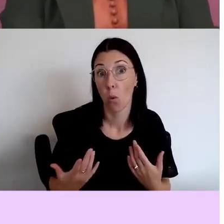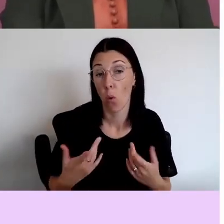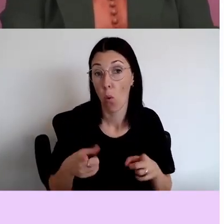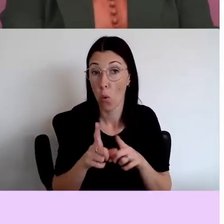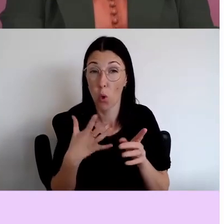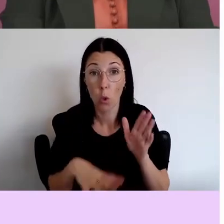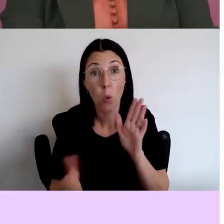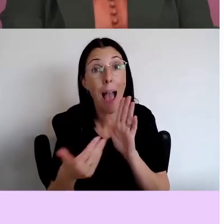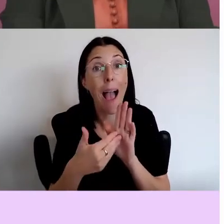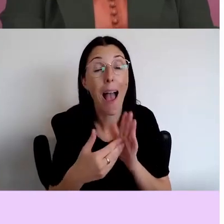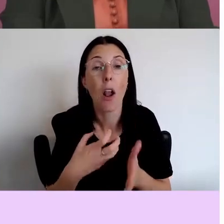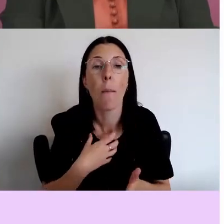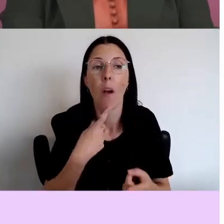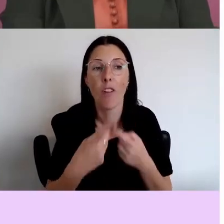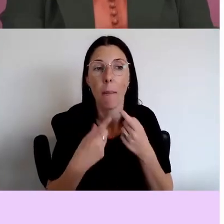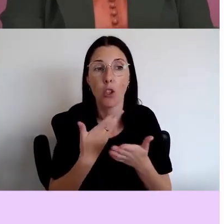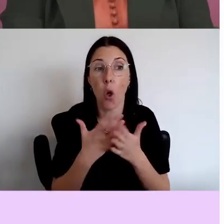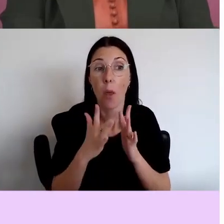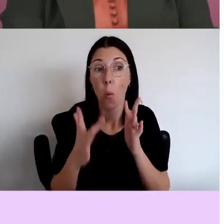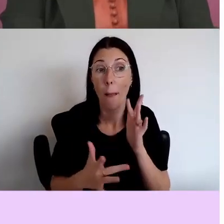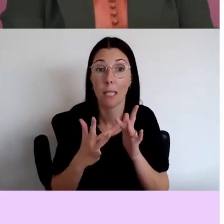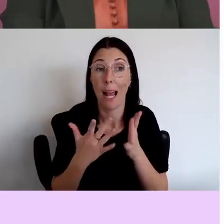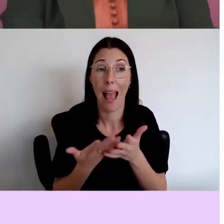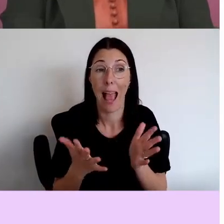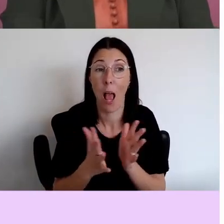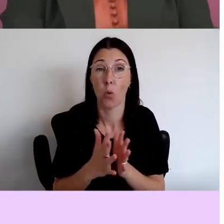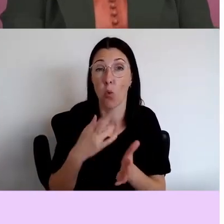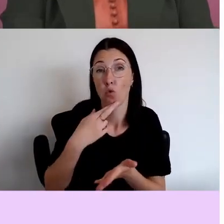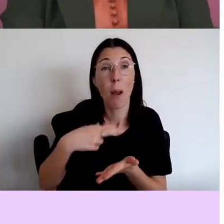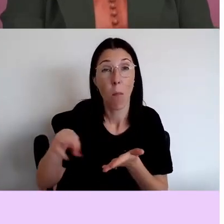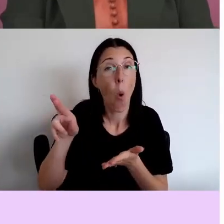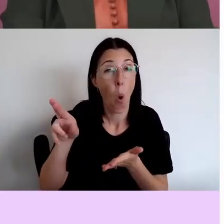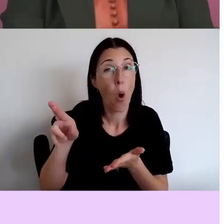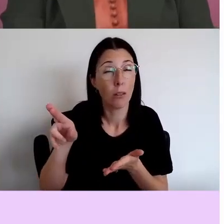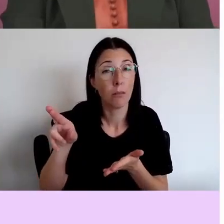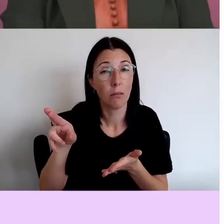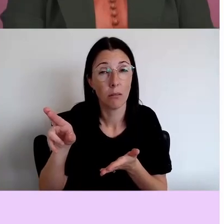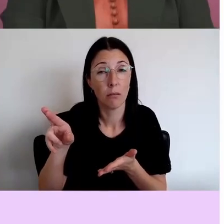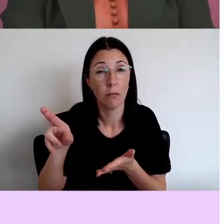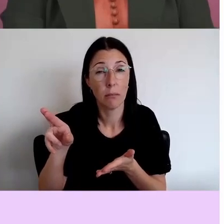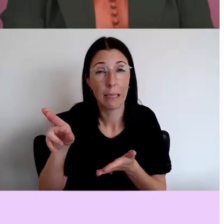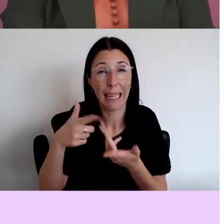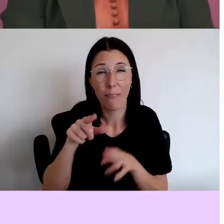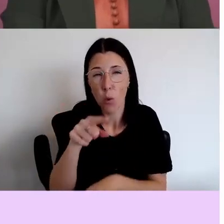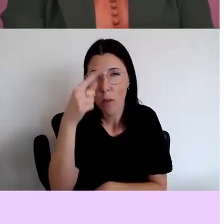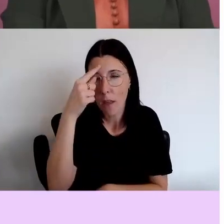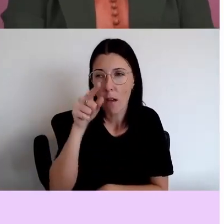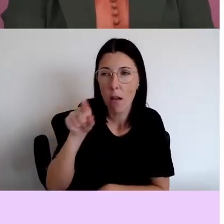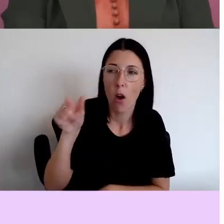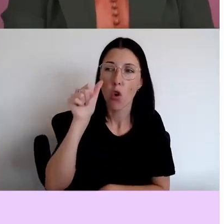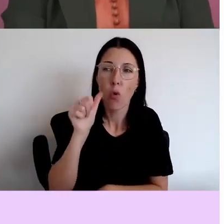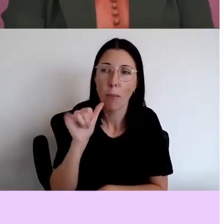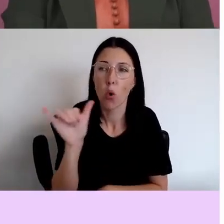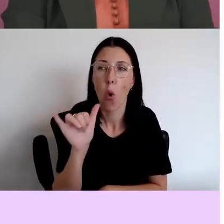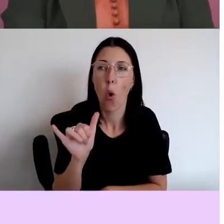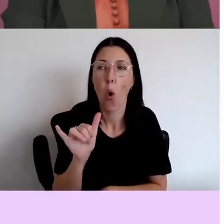more information on our website about how to report suspected corruption and misconduct. I really encourage